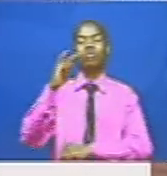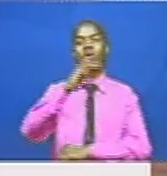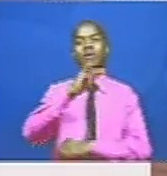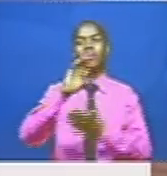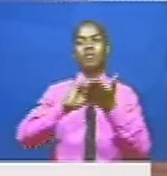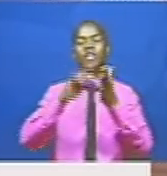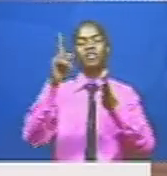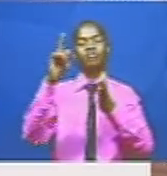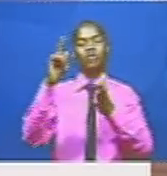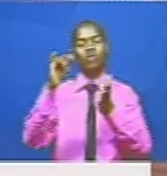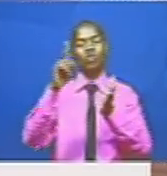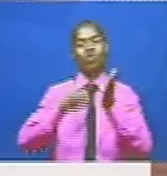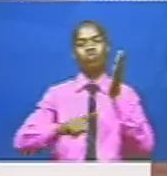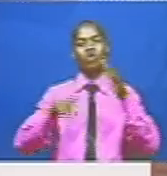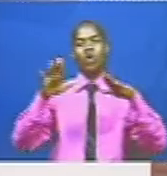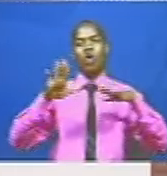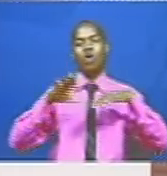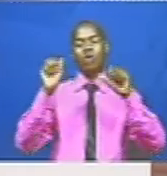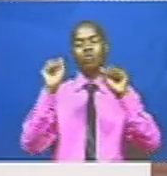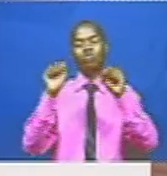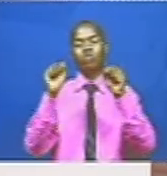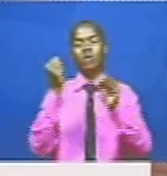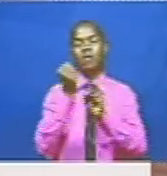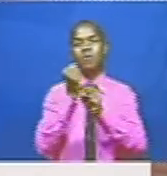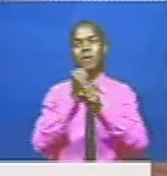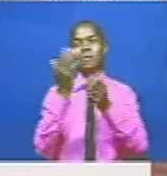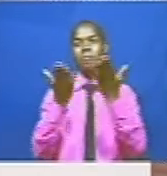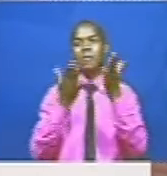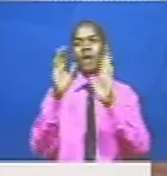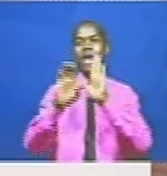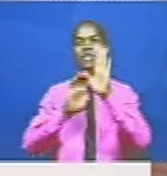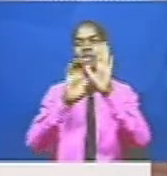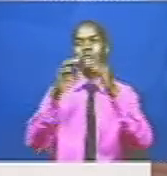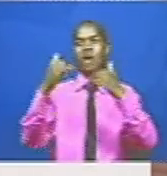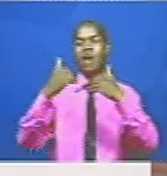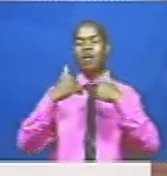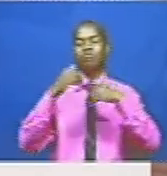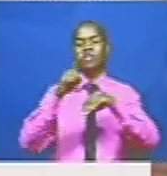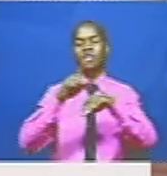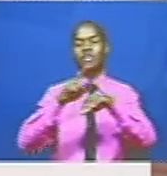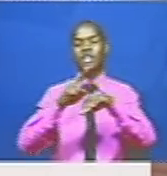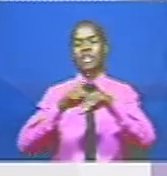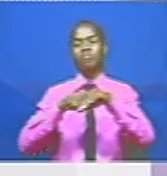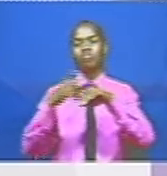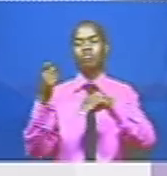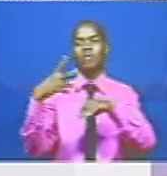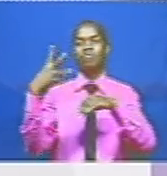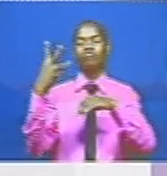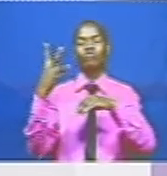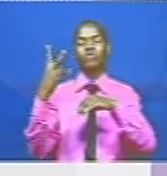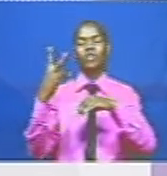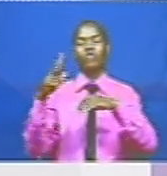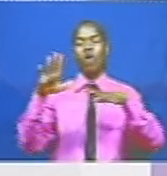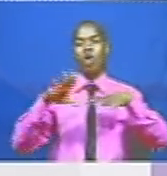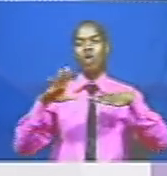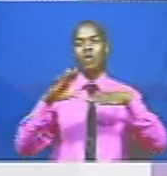will be made affordable. Because now we have had issues, maybe, for example, during Easter period, you realize that you want to travel to Mombasa, yes,